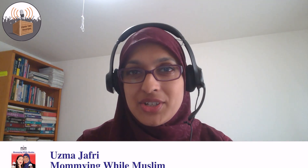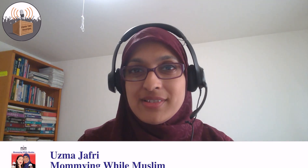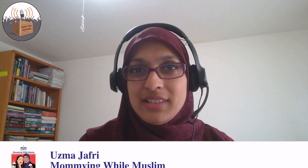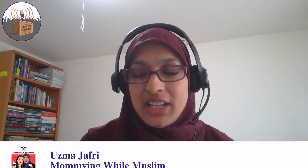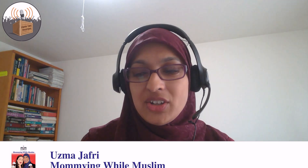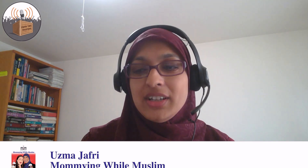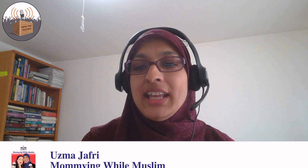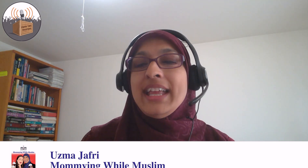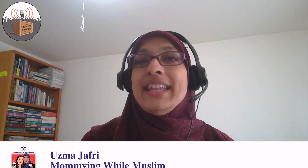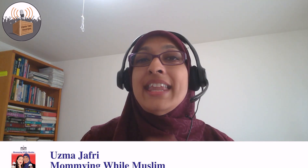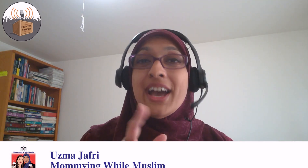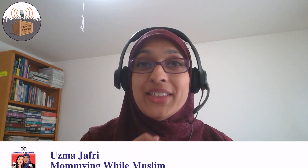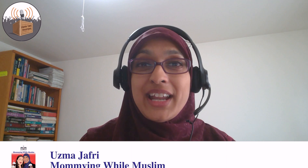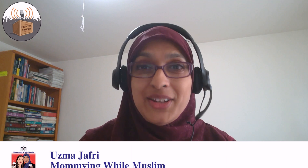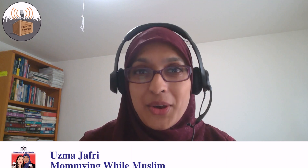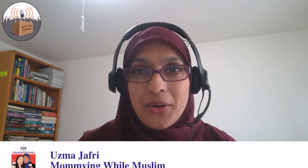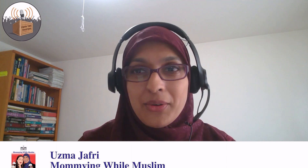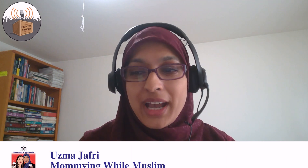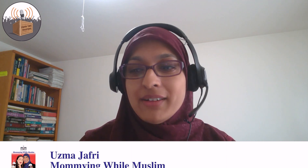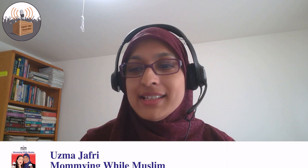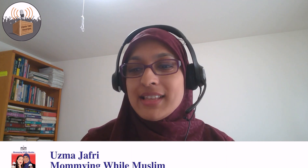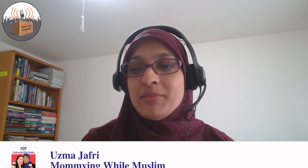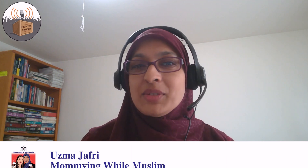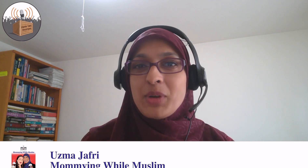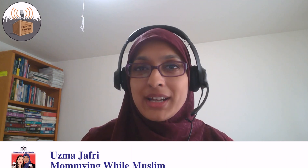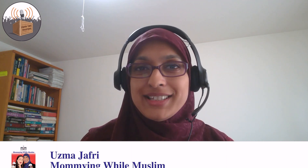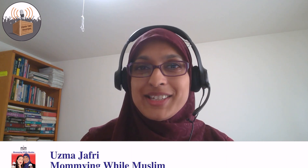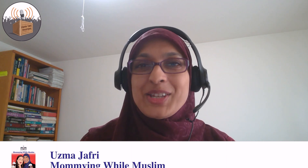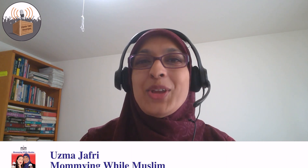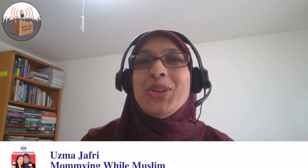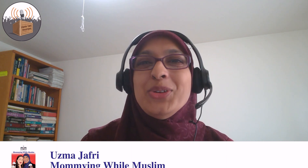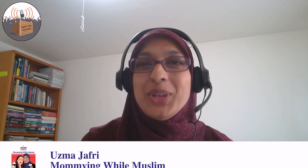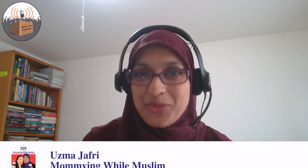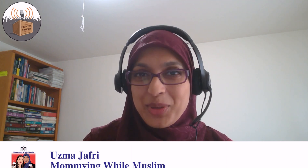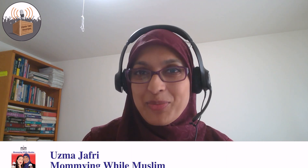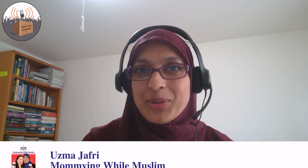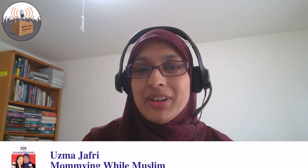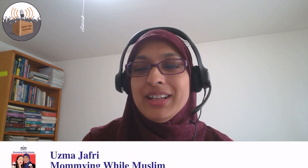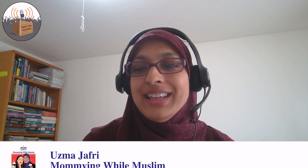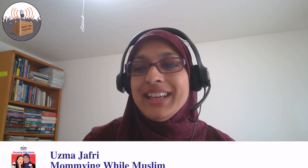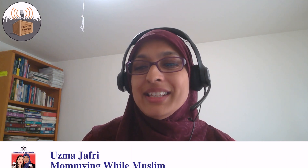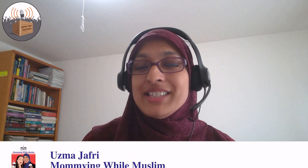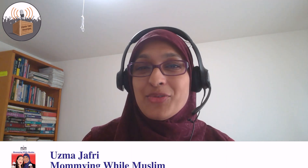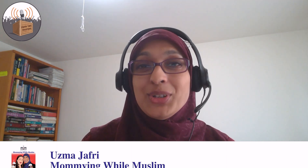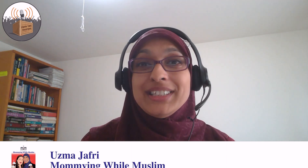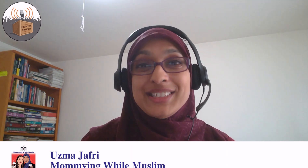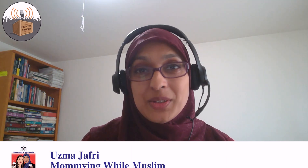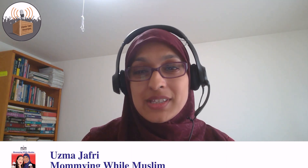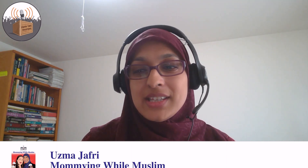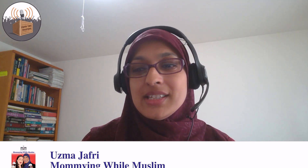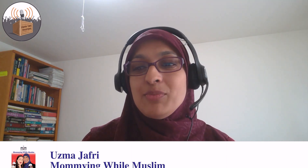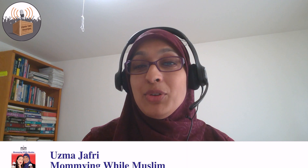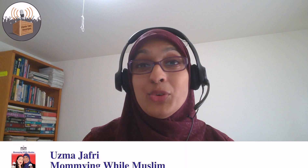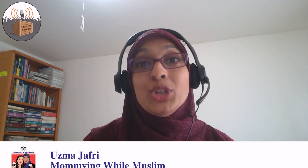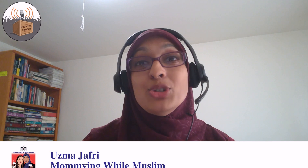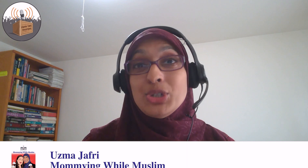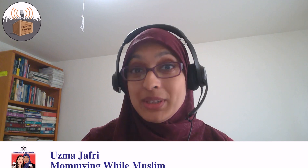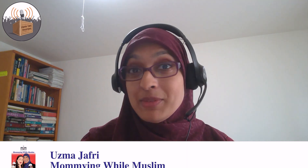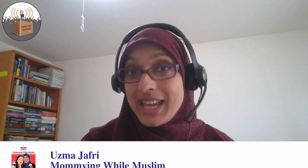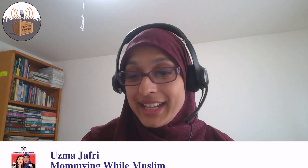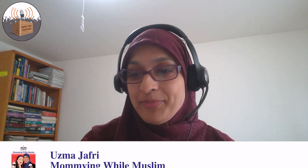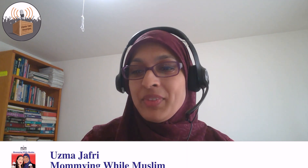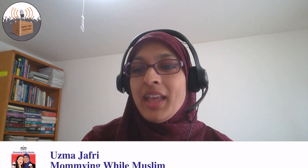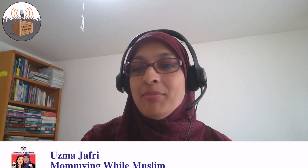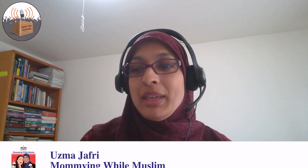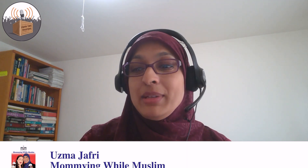and ask questions later. Now that I know how Islam is practiced, you give people several excuses before you